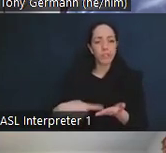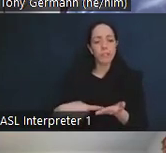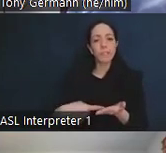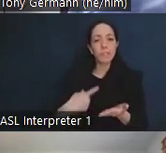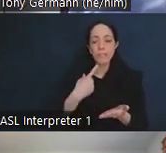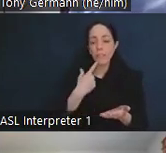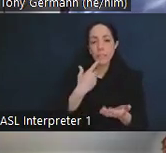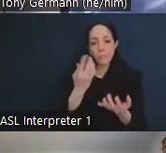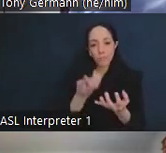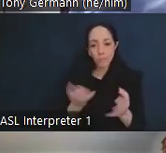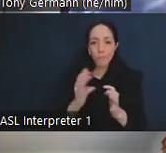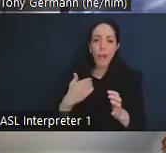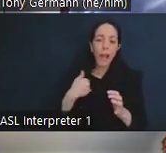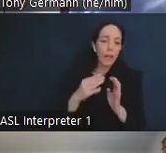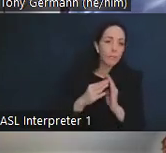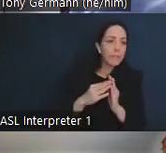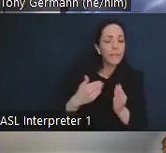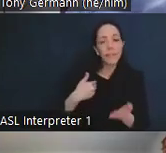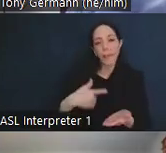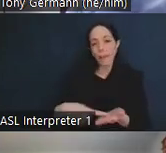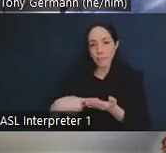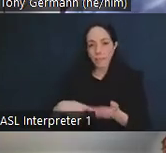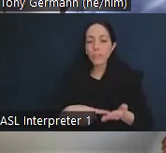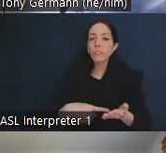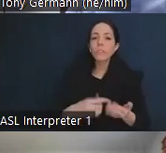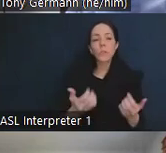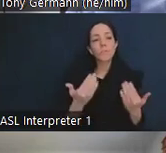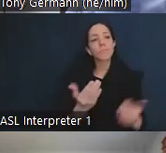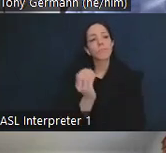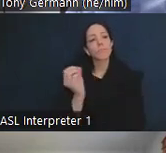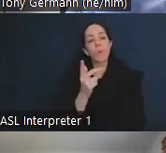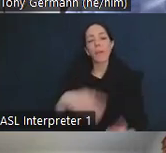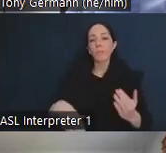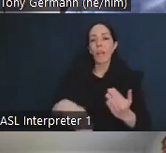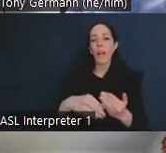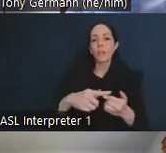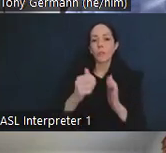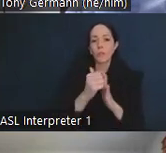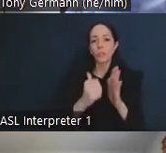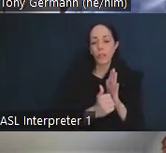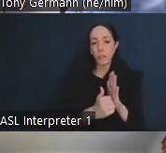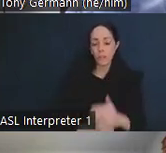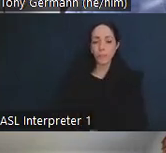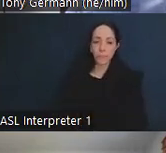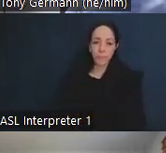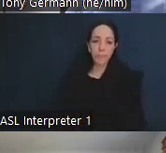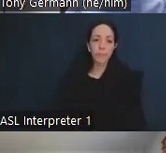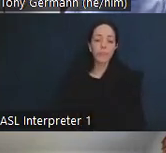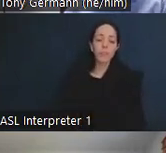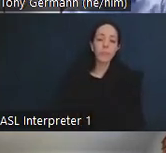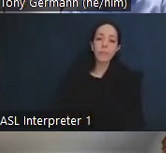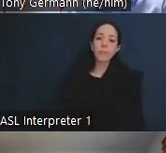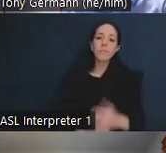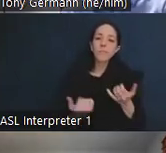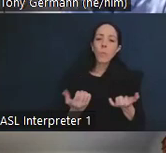that we've had to put this on the agenda. And so we wanted to talk with you all